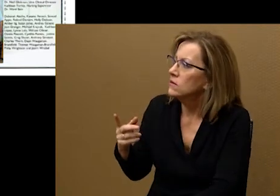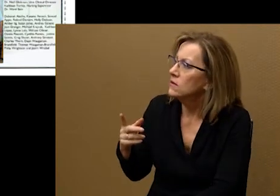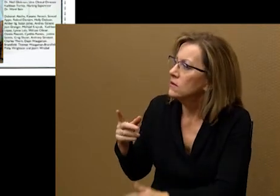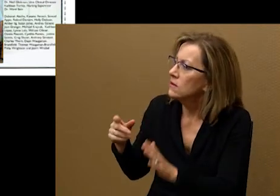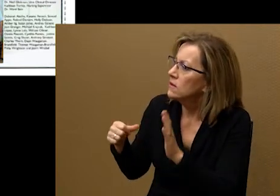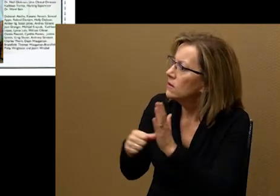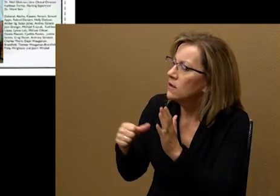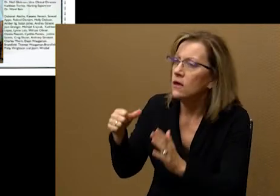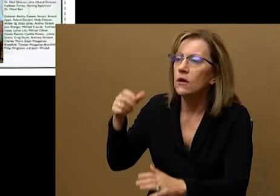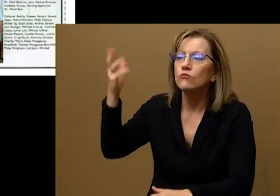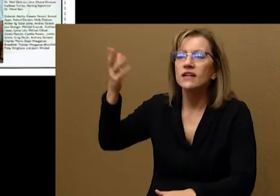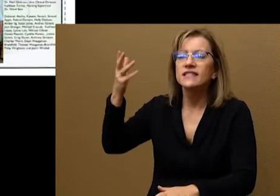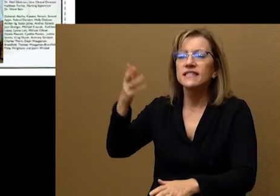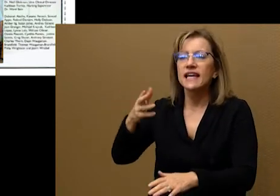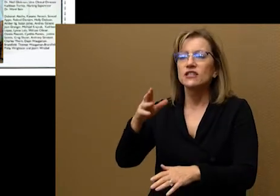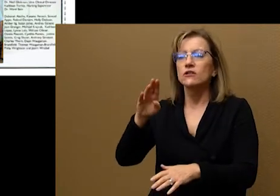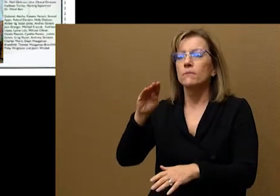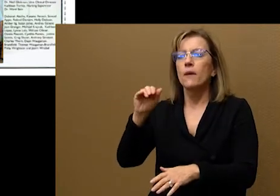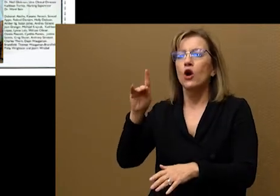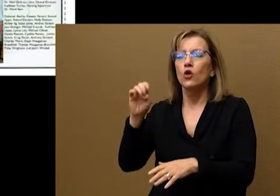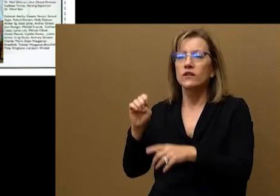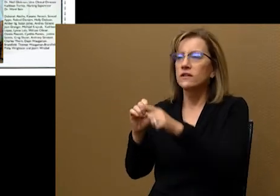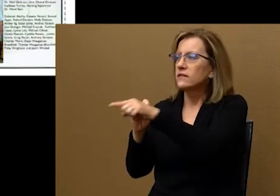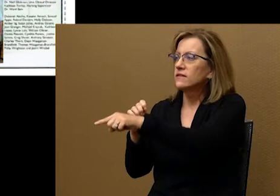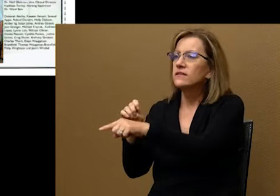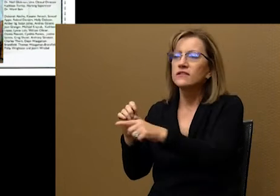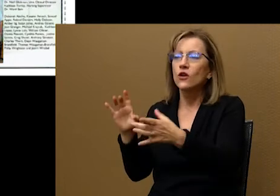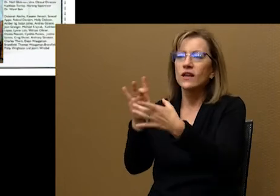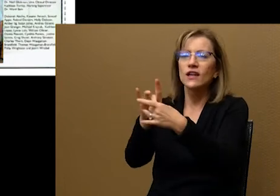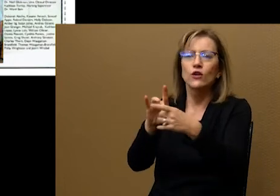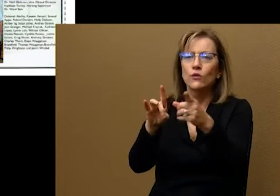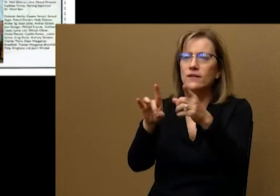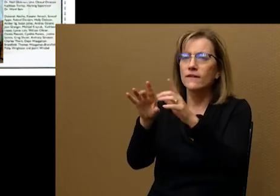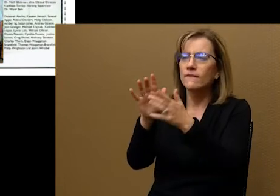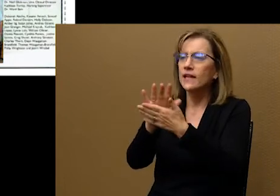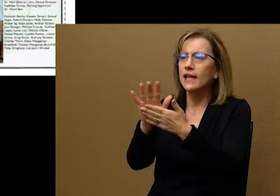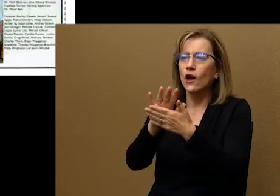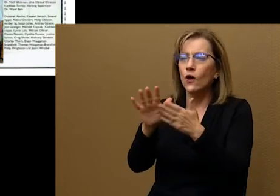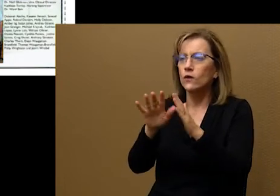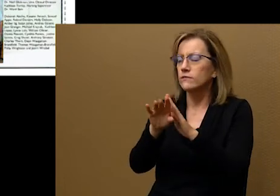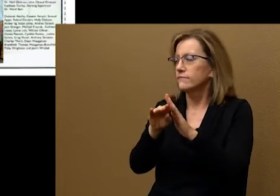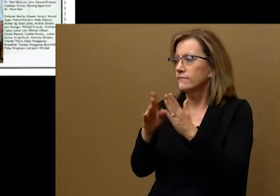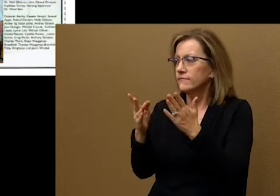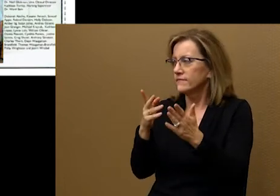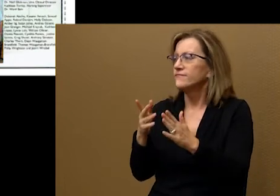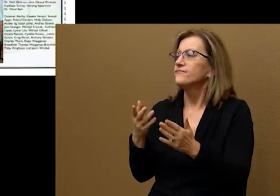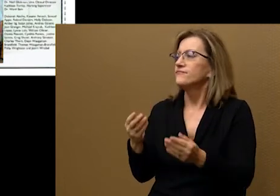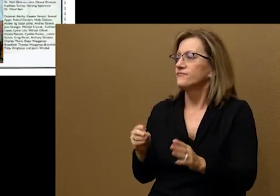Put this on presentation mode. Slideshow.